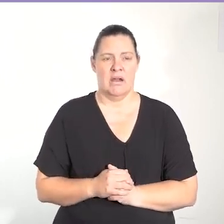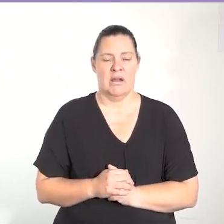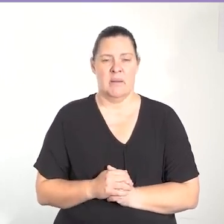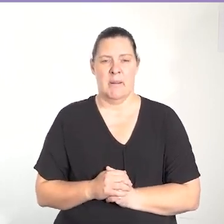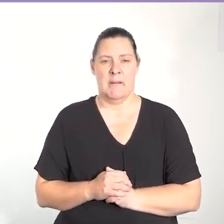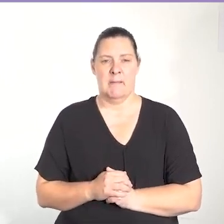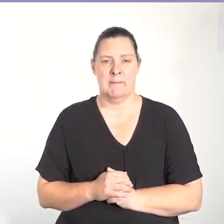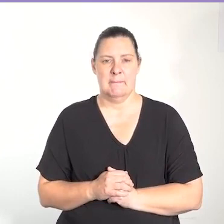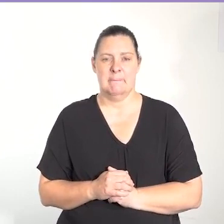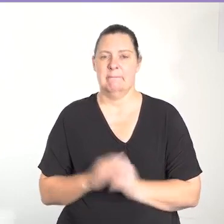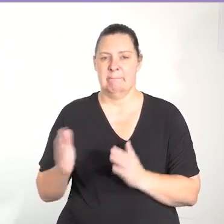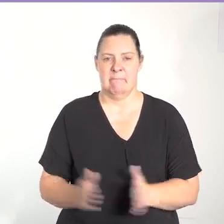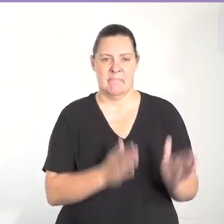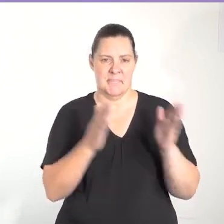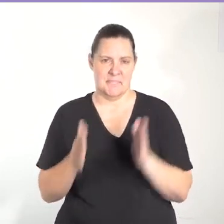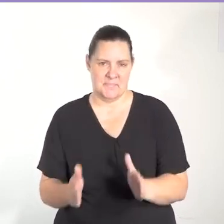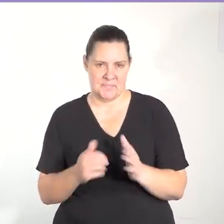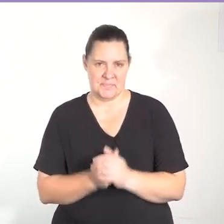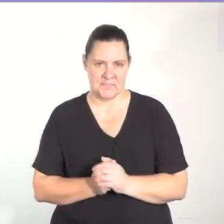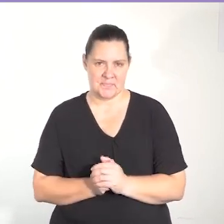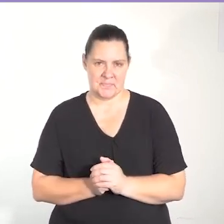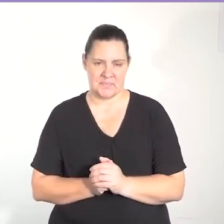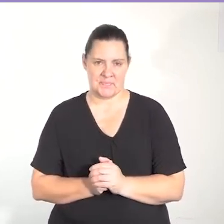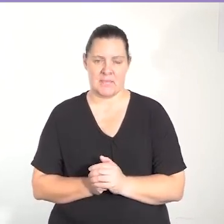All right, let's move on to our next practice.